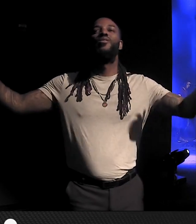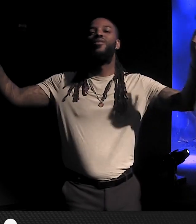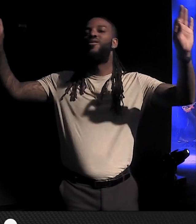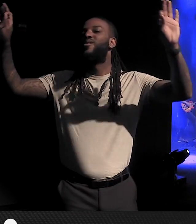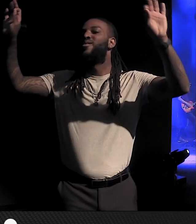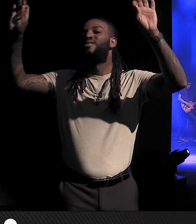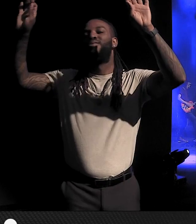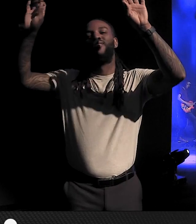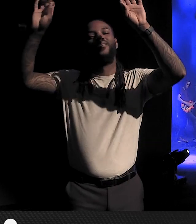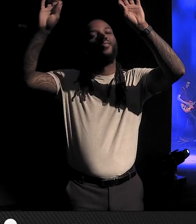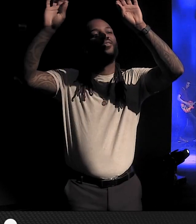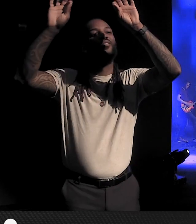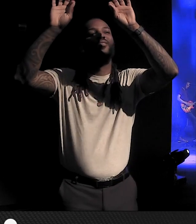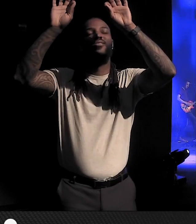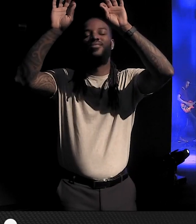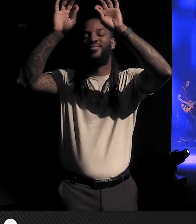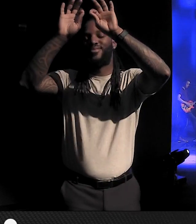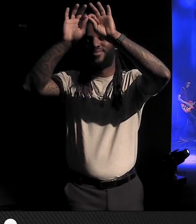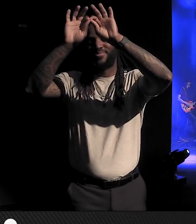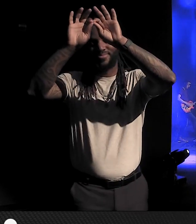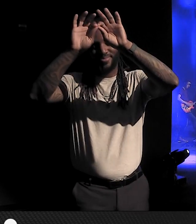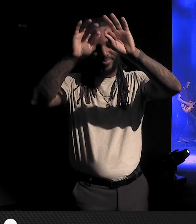all.